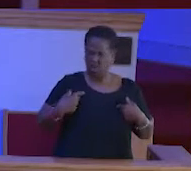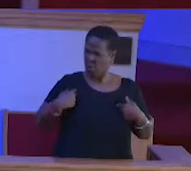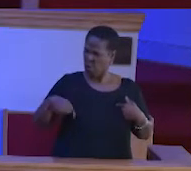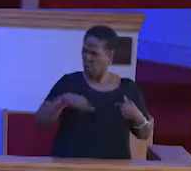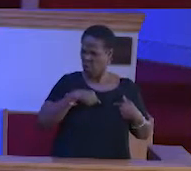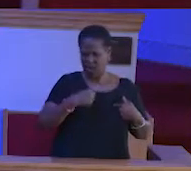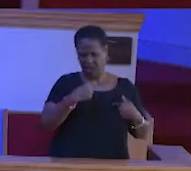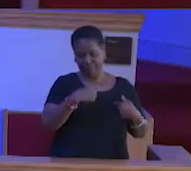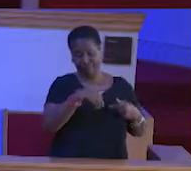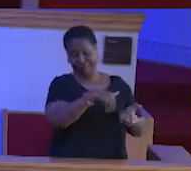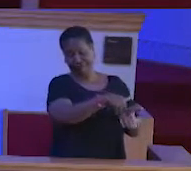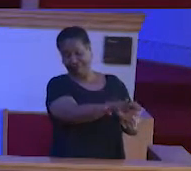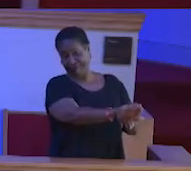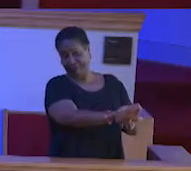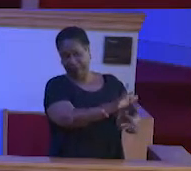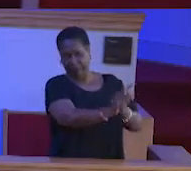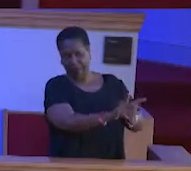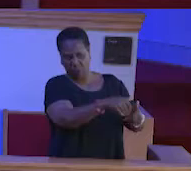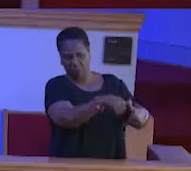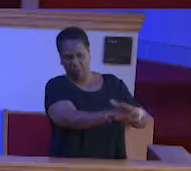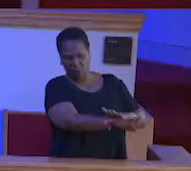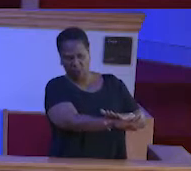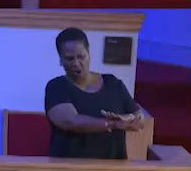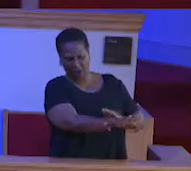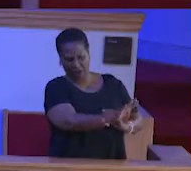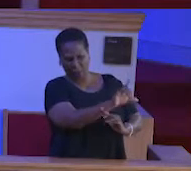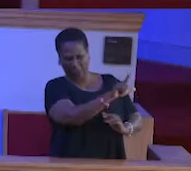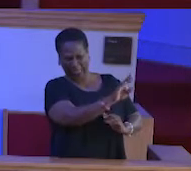born with lameness.